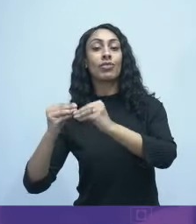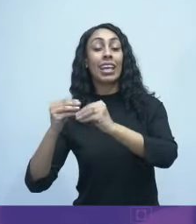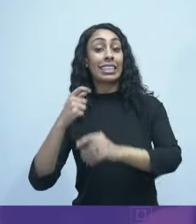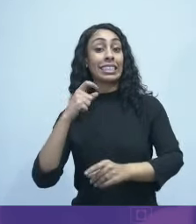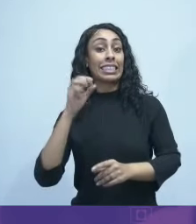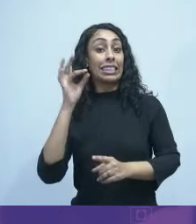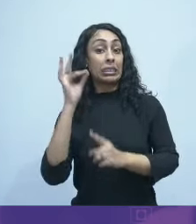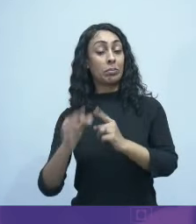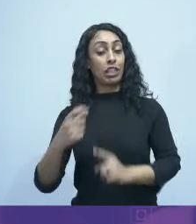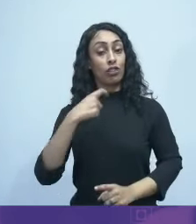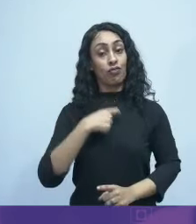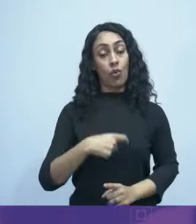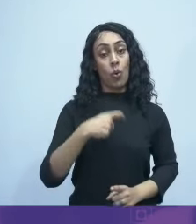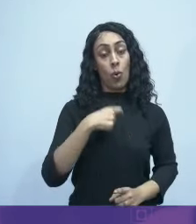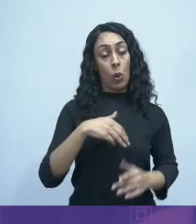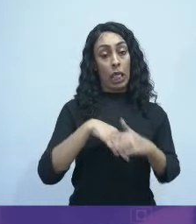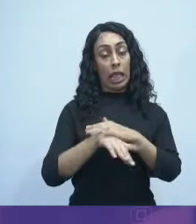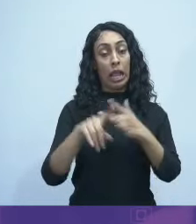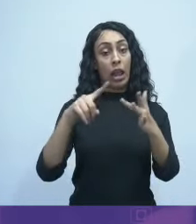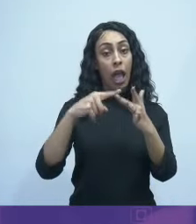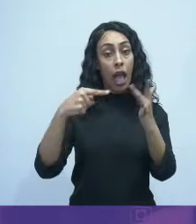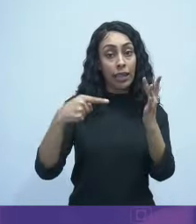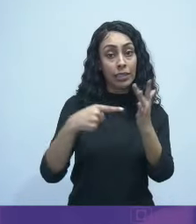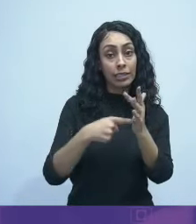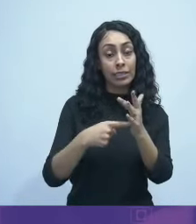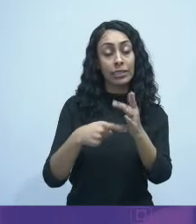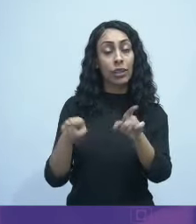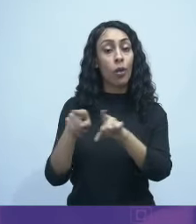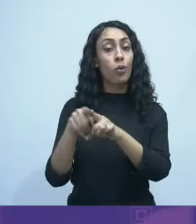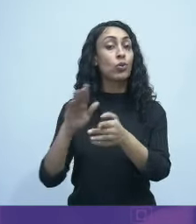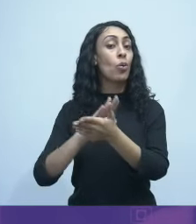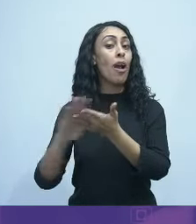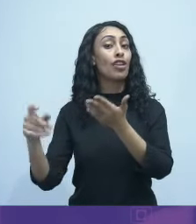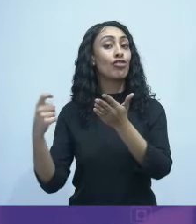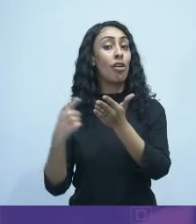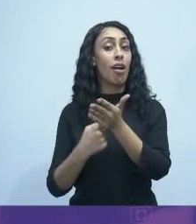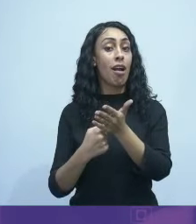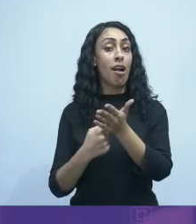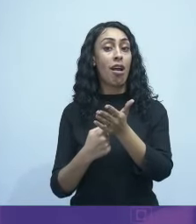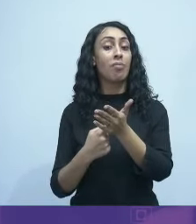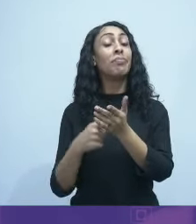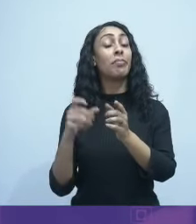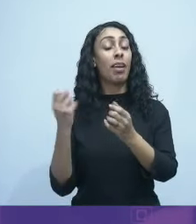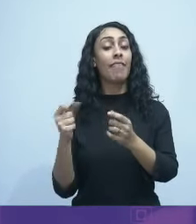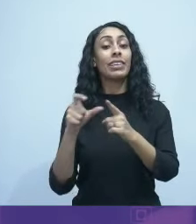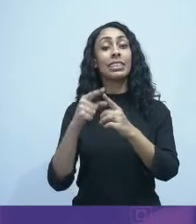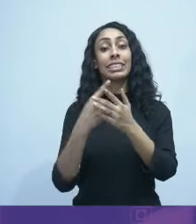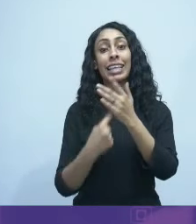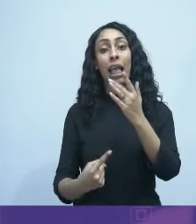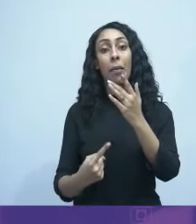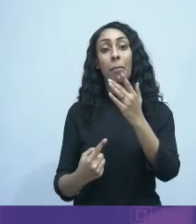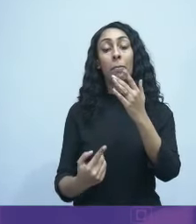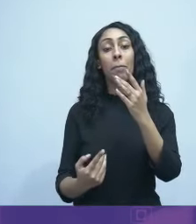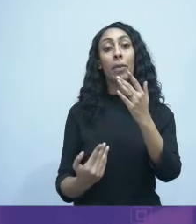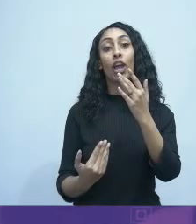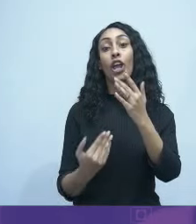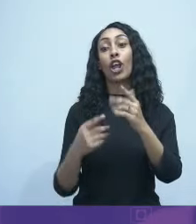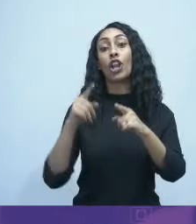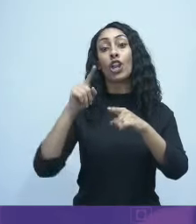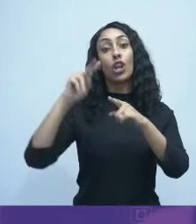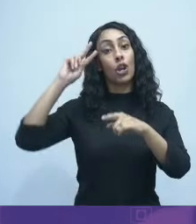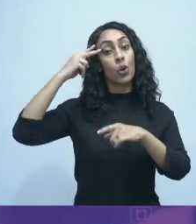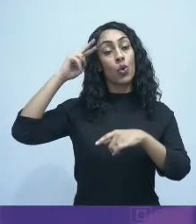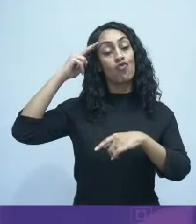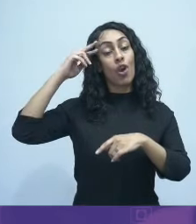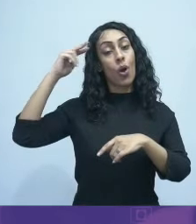roles in IT and in HR, and we have a disability and neurodiversity